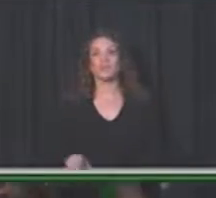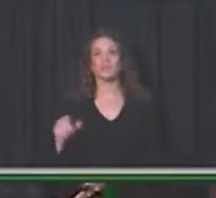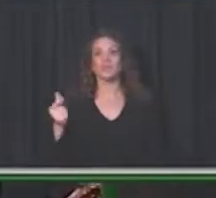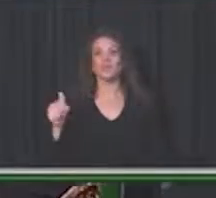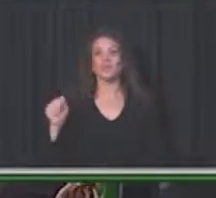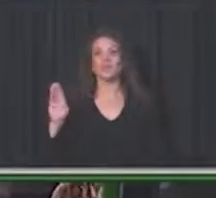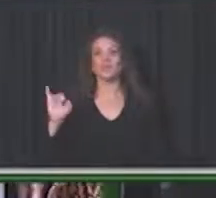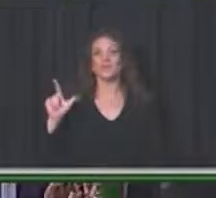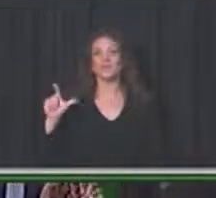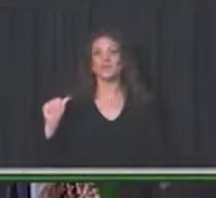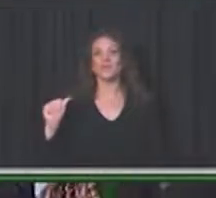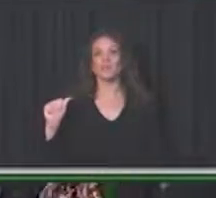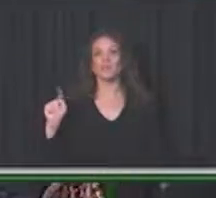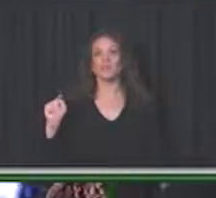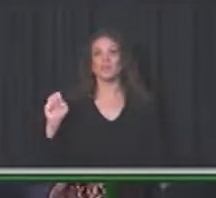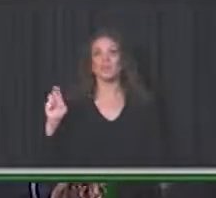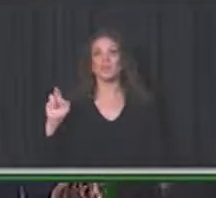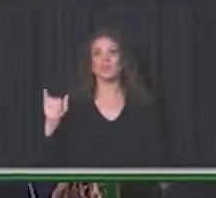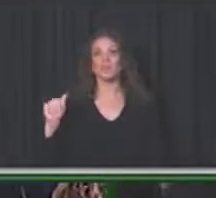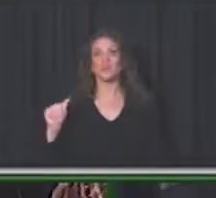Gabriela Chavaria.